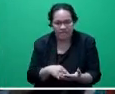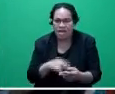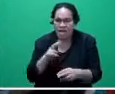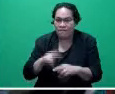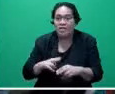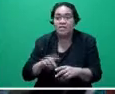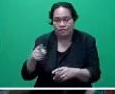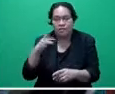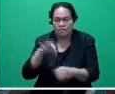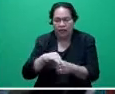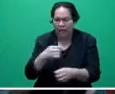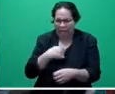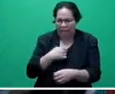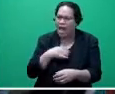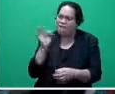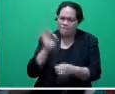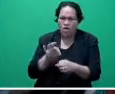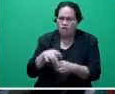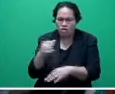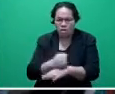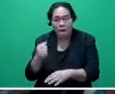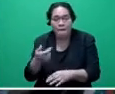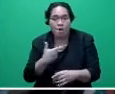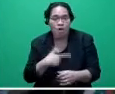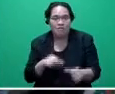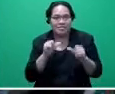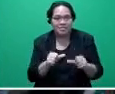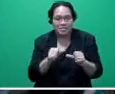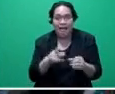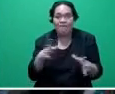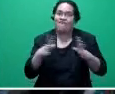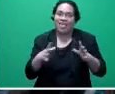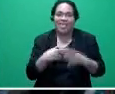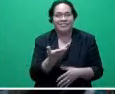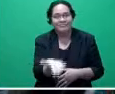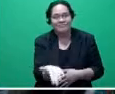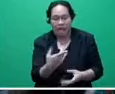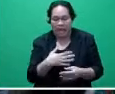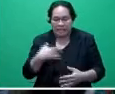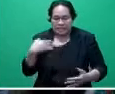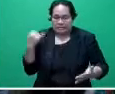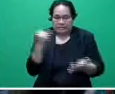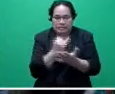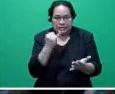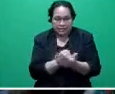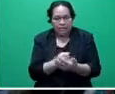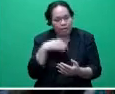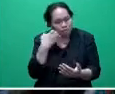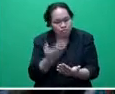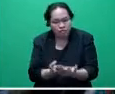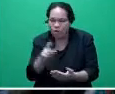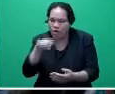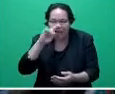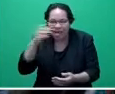herself, who said she voted for them because the security issues and the freebies, and now realize her mistake. It proves the point that you